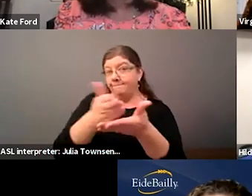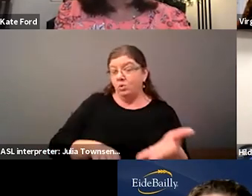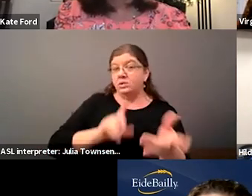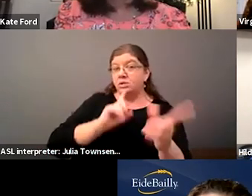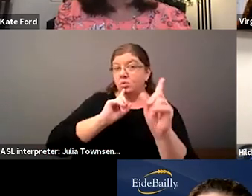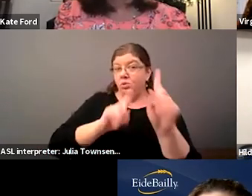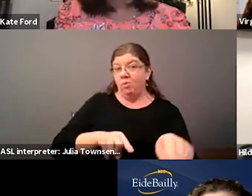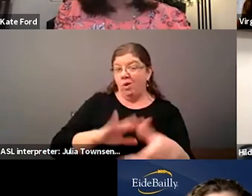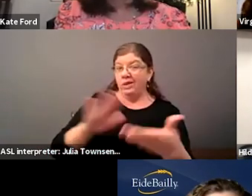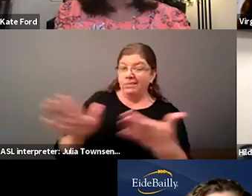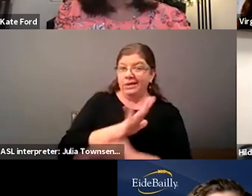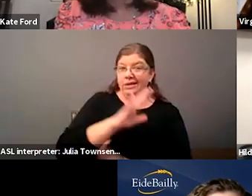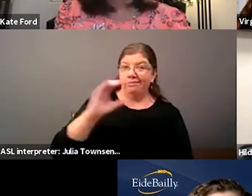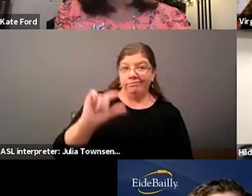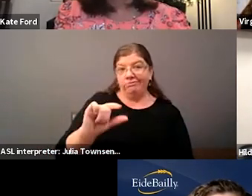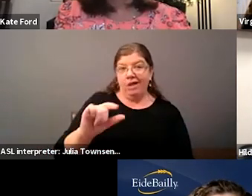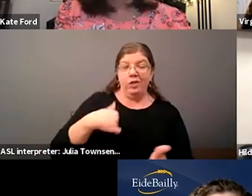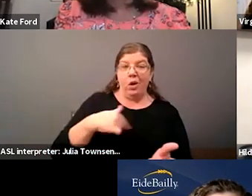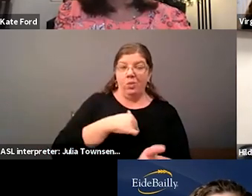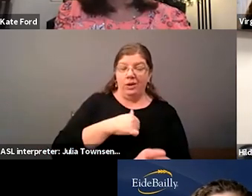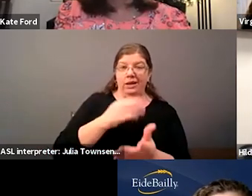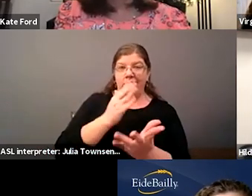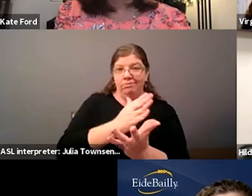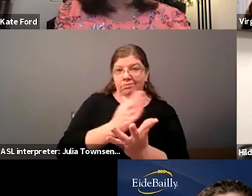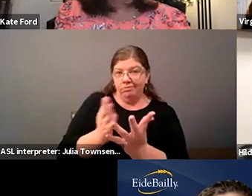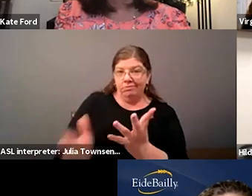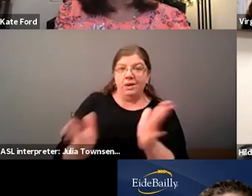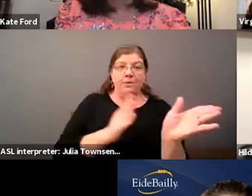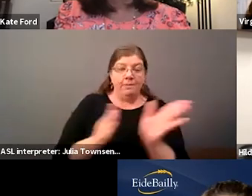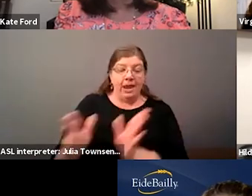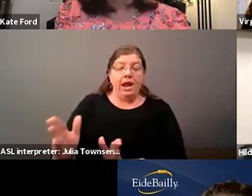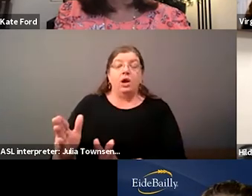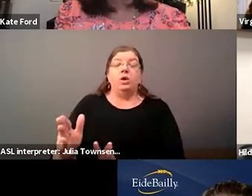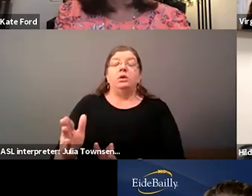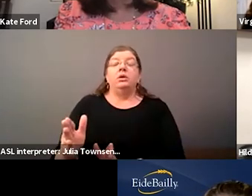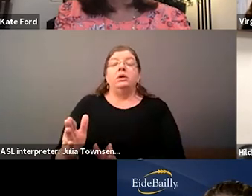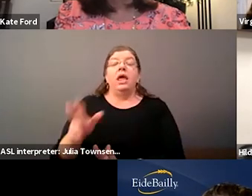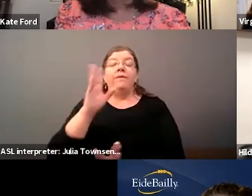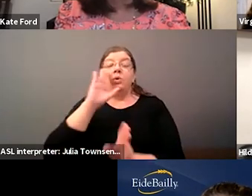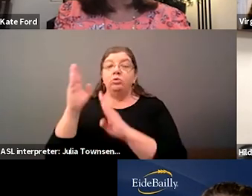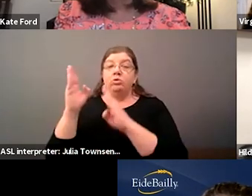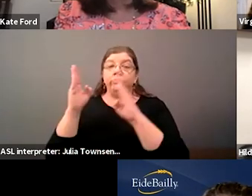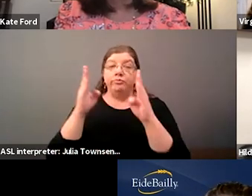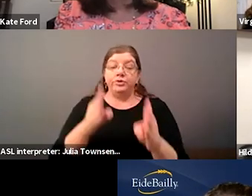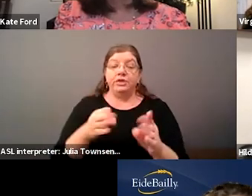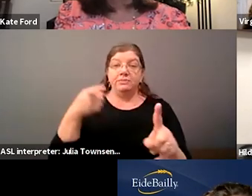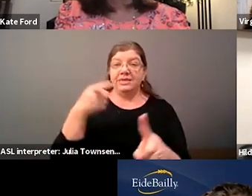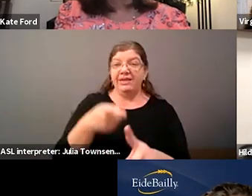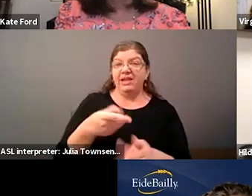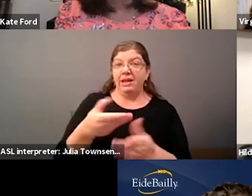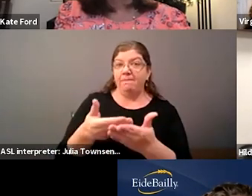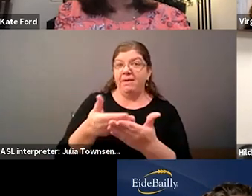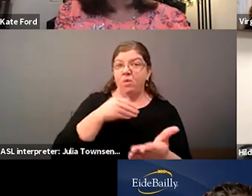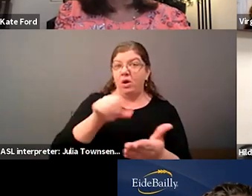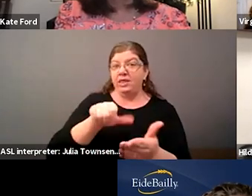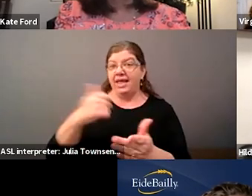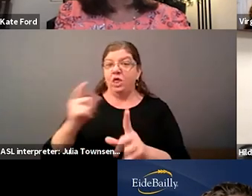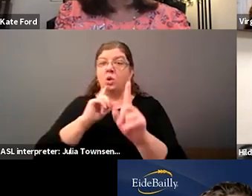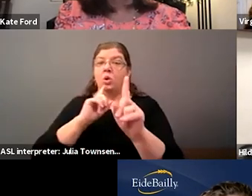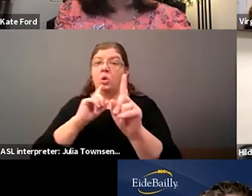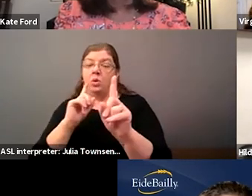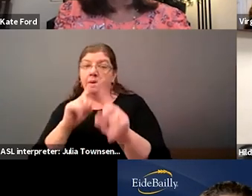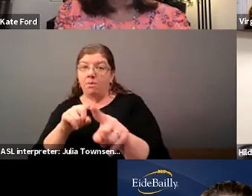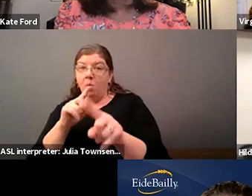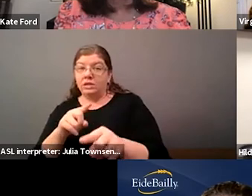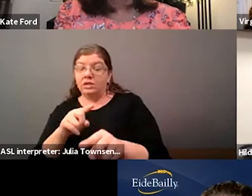complete package that we like to bring to your attention i will turn your attention specifically before i go into the other reports that are